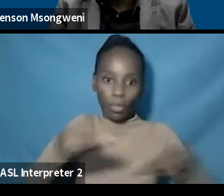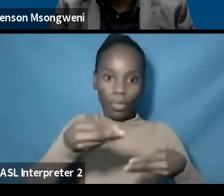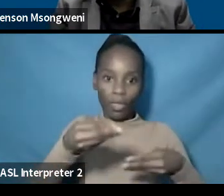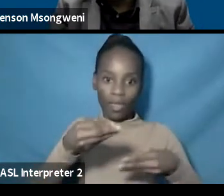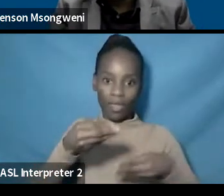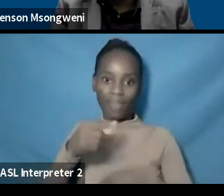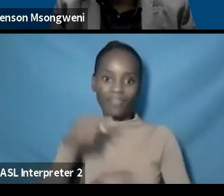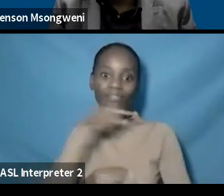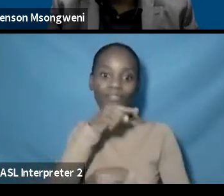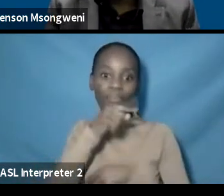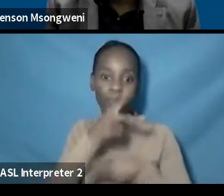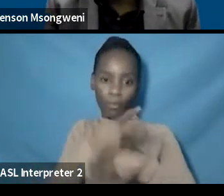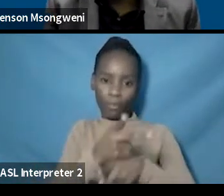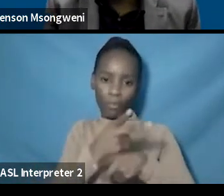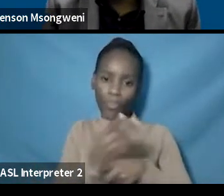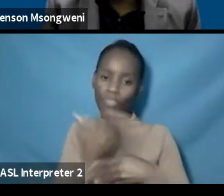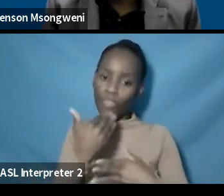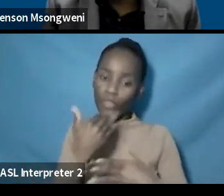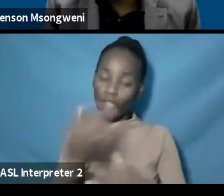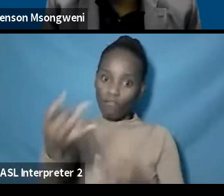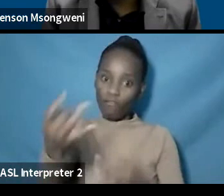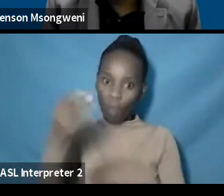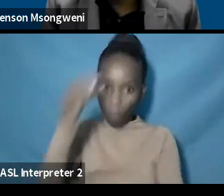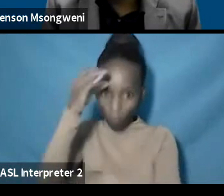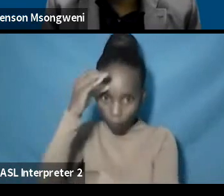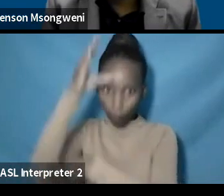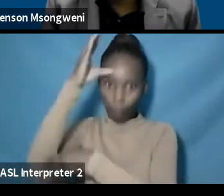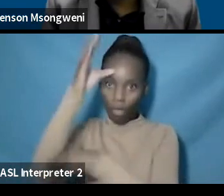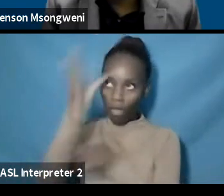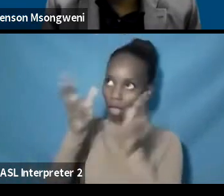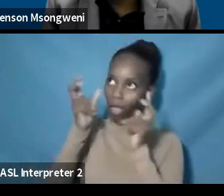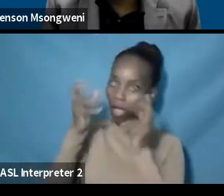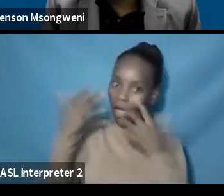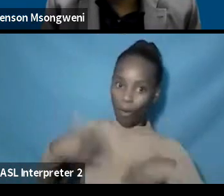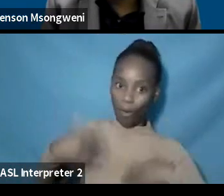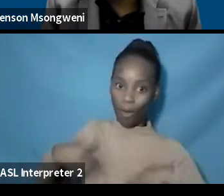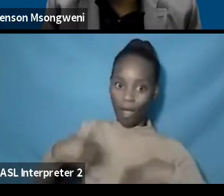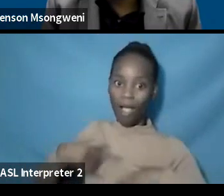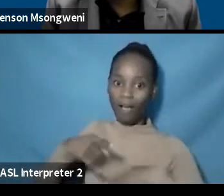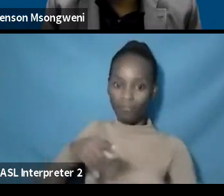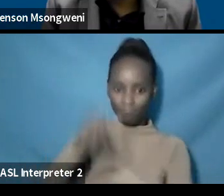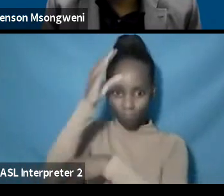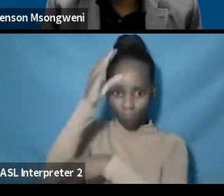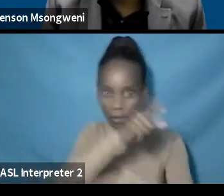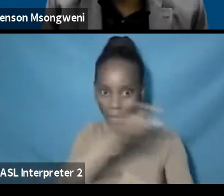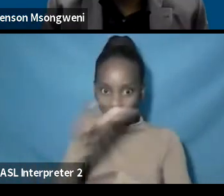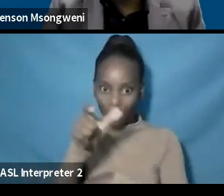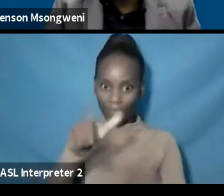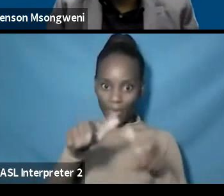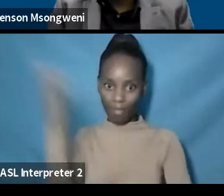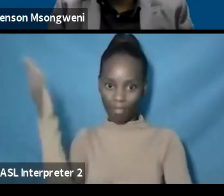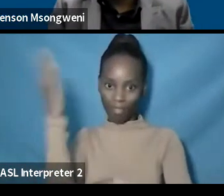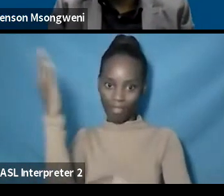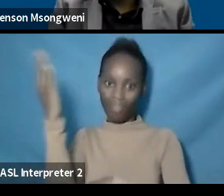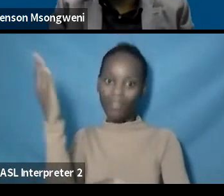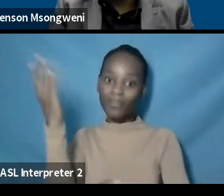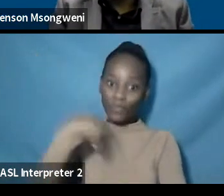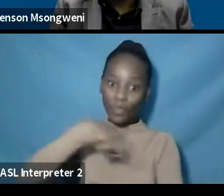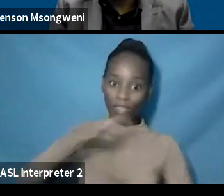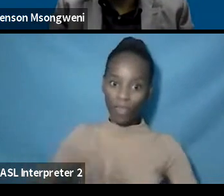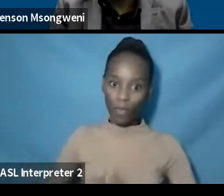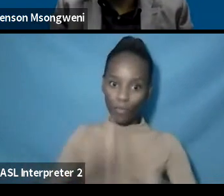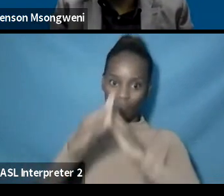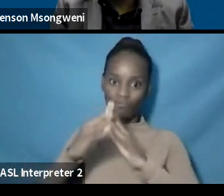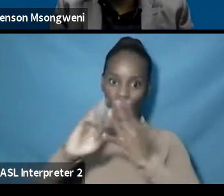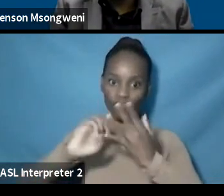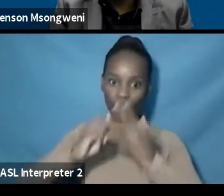all stakeholders, including us freight forwarders. Together we can overcome the illicit trade and non-compliance.